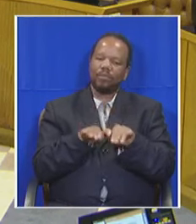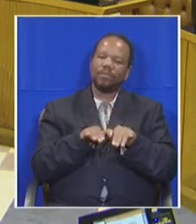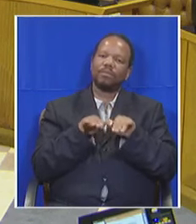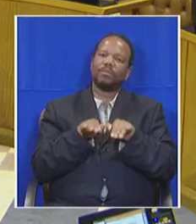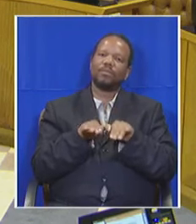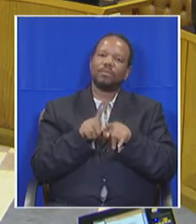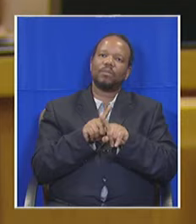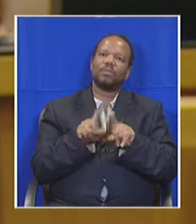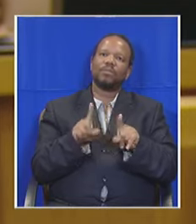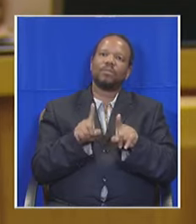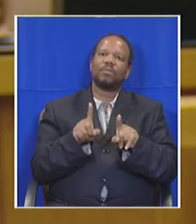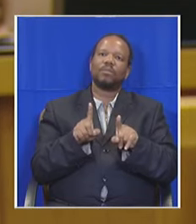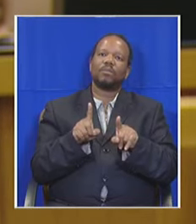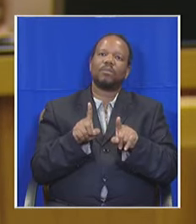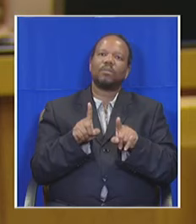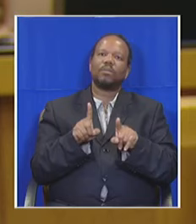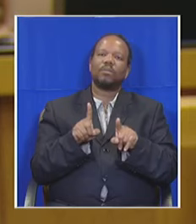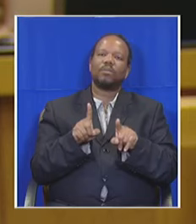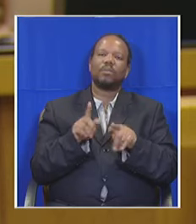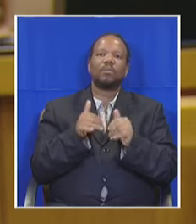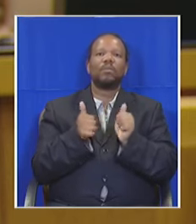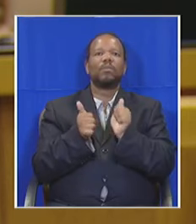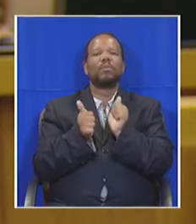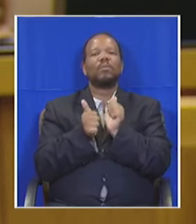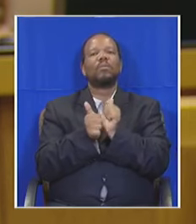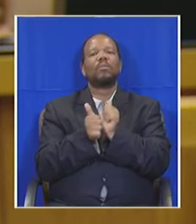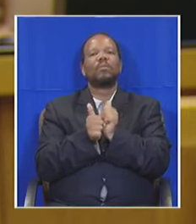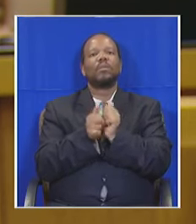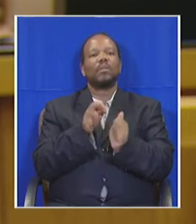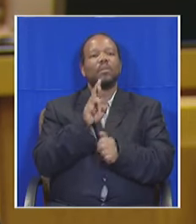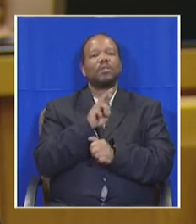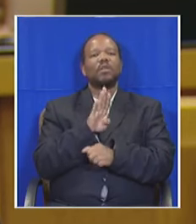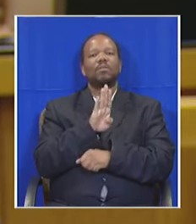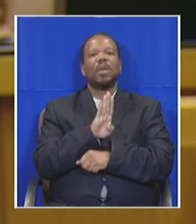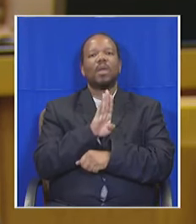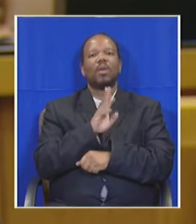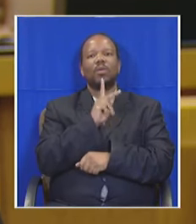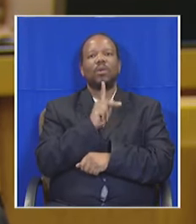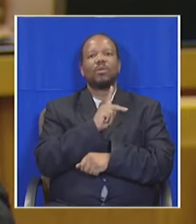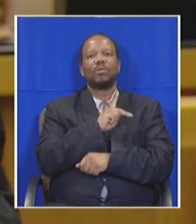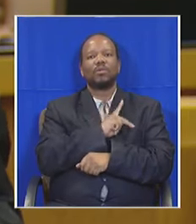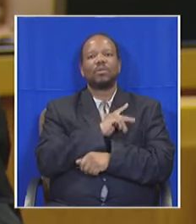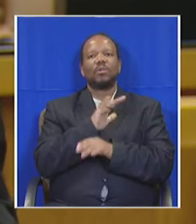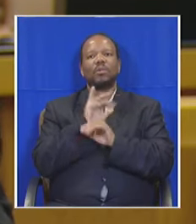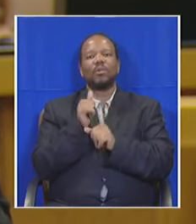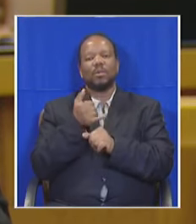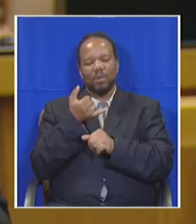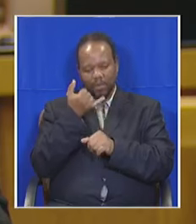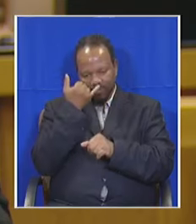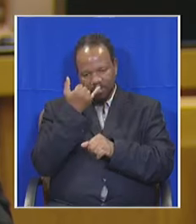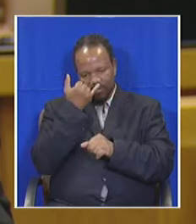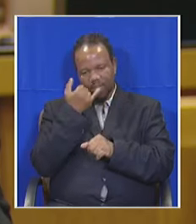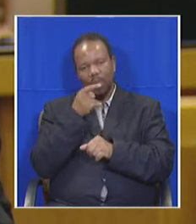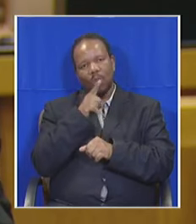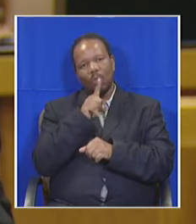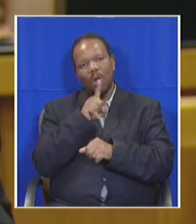that law enforcement authorities in Richards Bay in KwaZulu-Natal seized heroin worth over 100 million rand